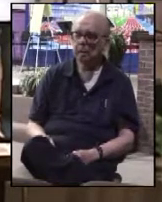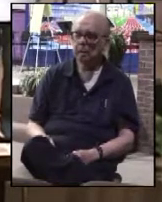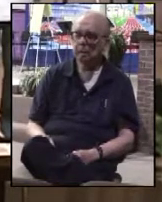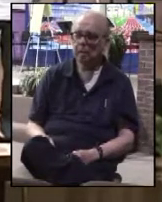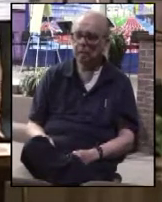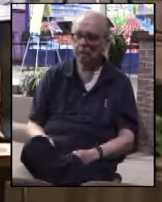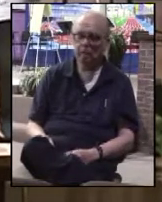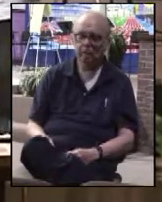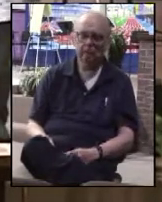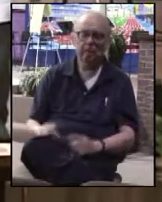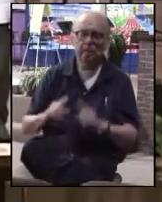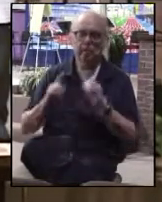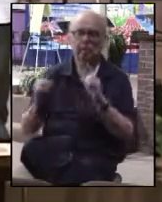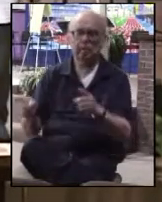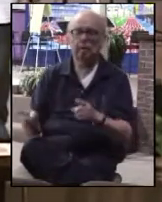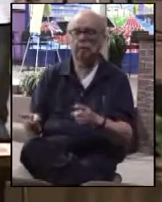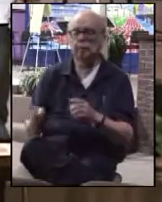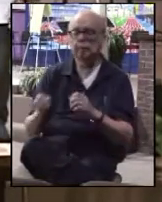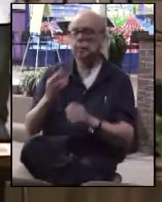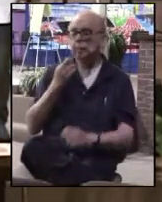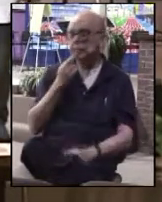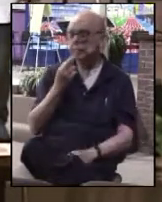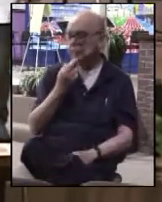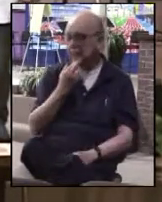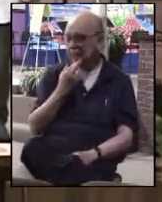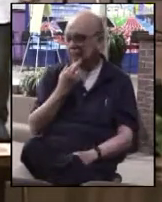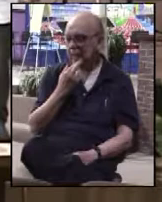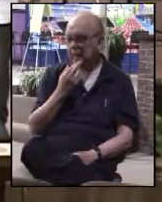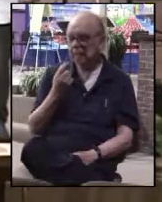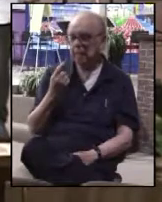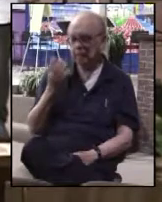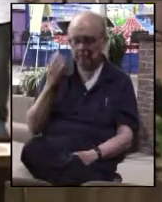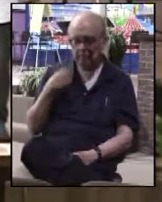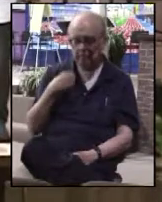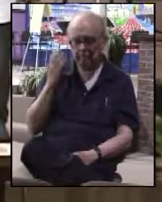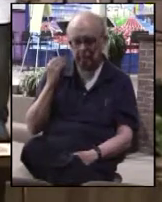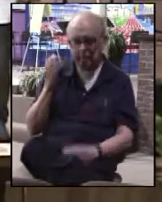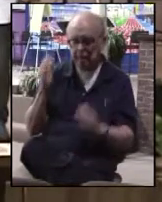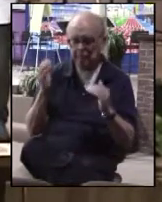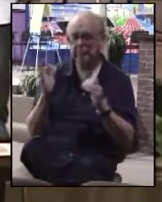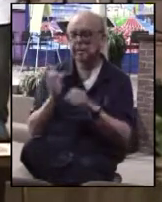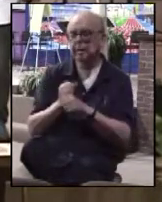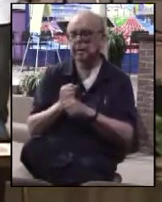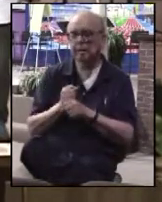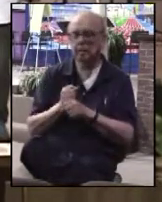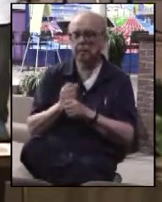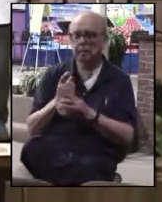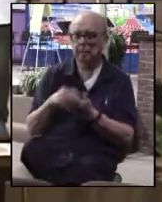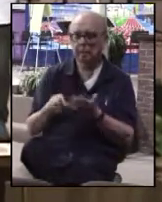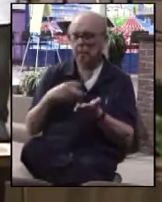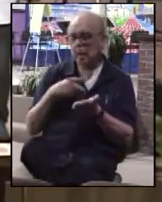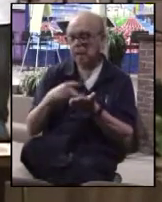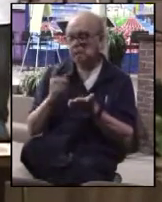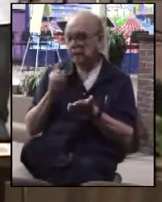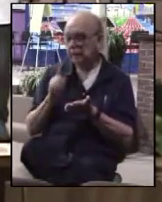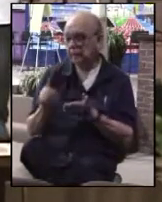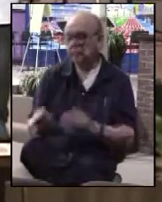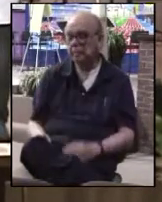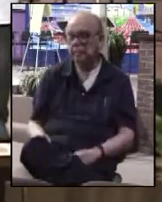I go to a restaurant and I expect to get what I paid for